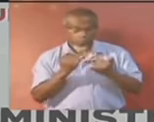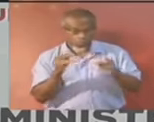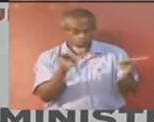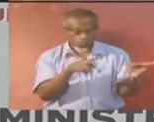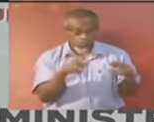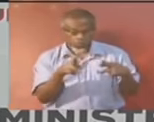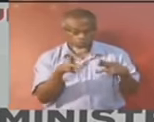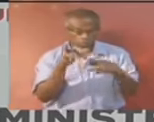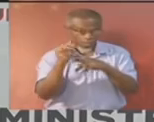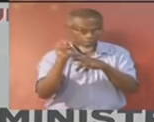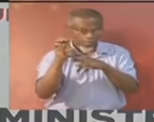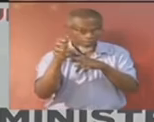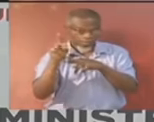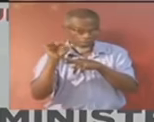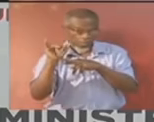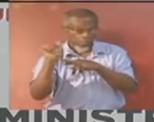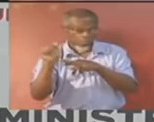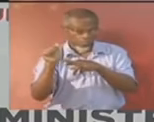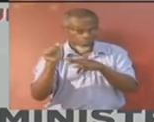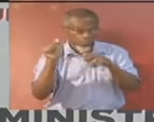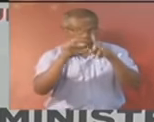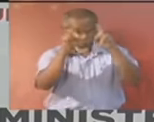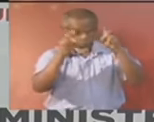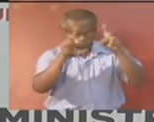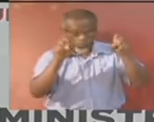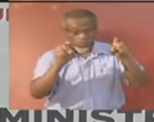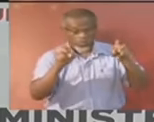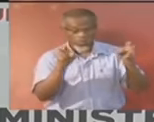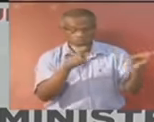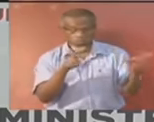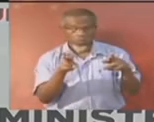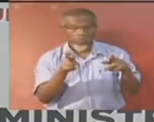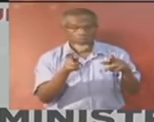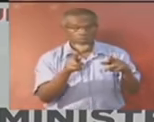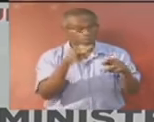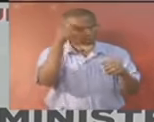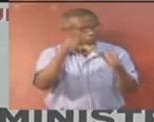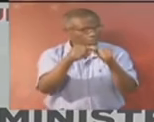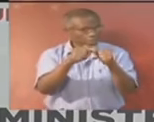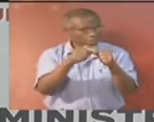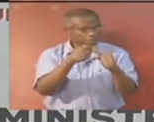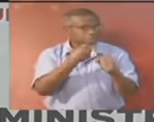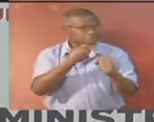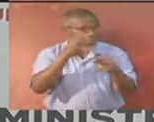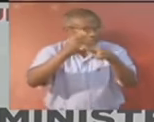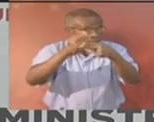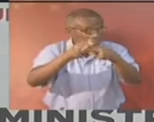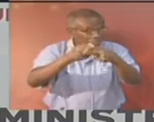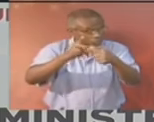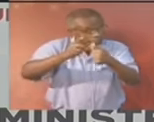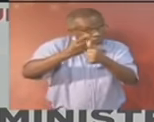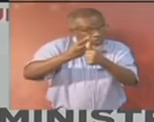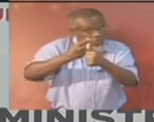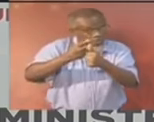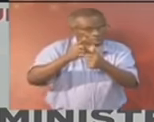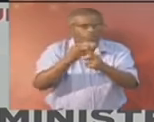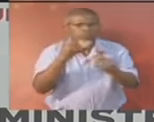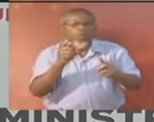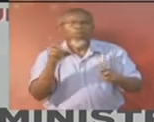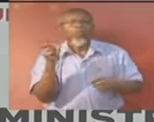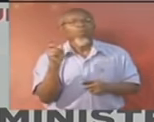stating your name and the name of the media house that you represent before putting forward your questions to our panelists. In order for